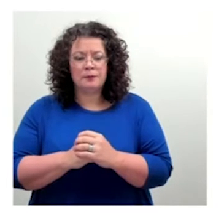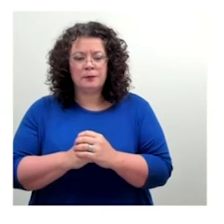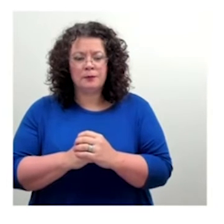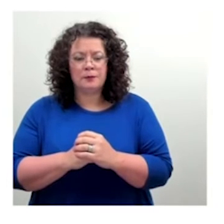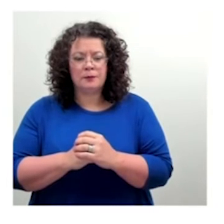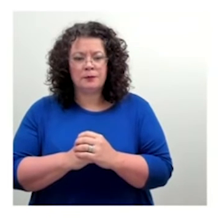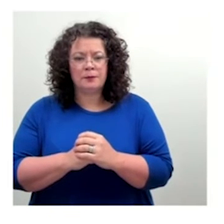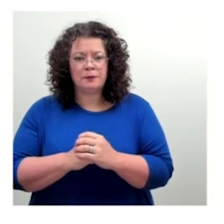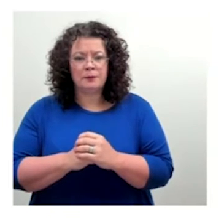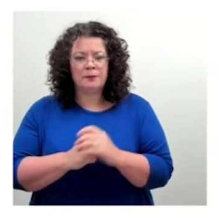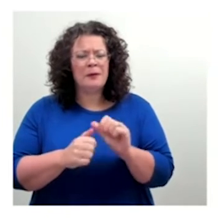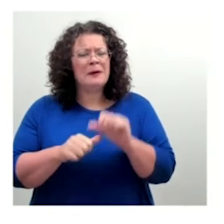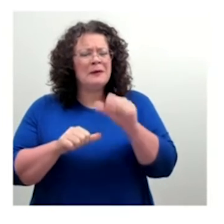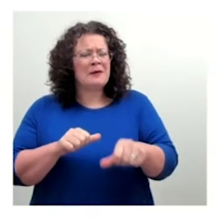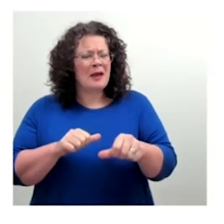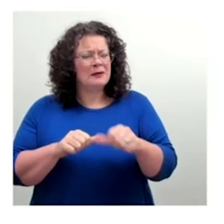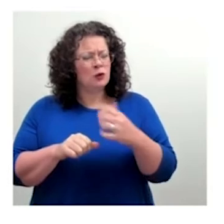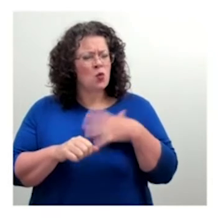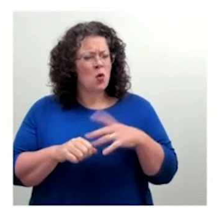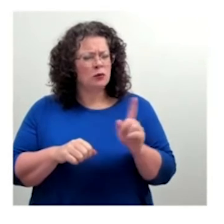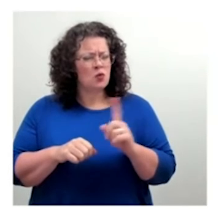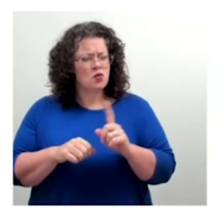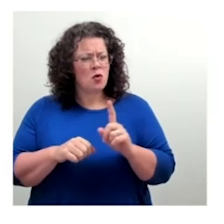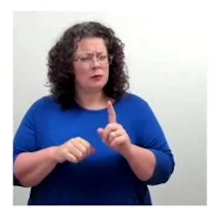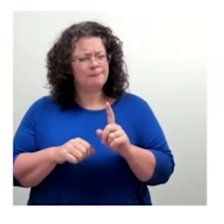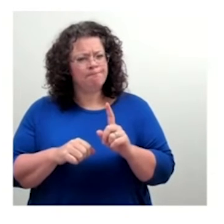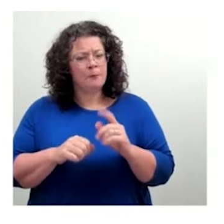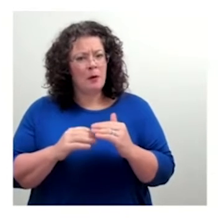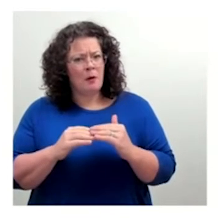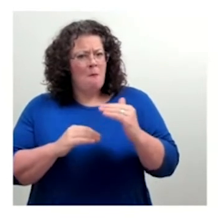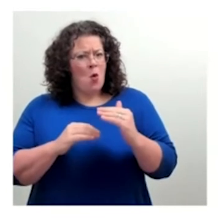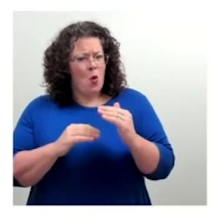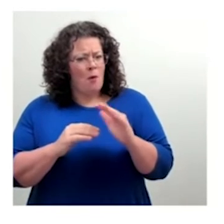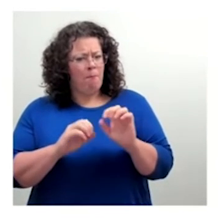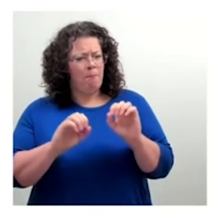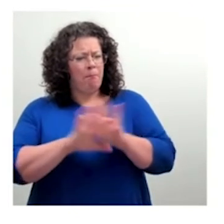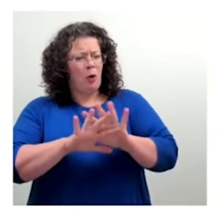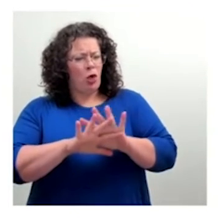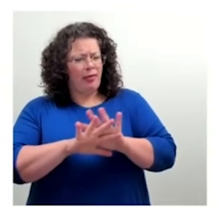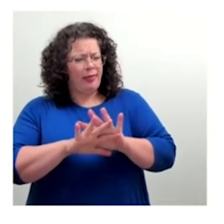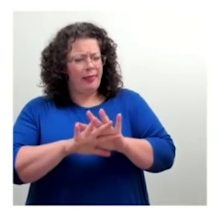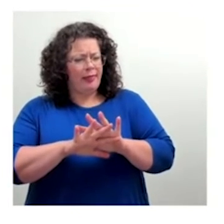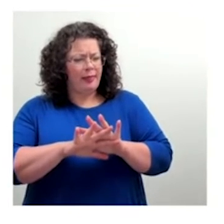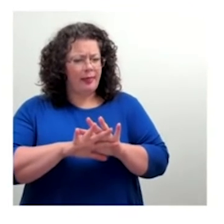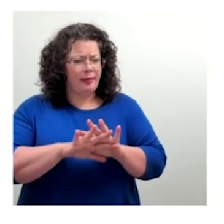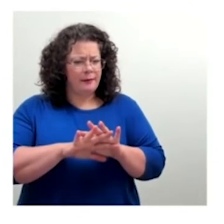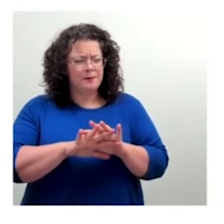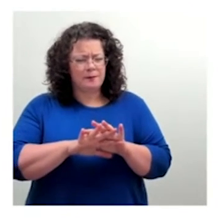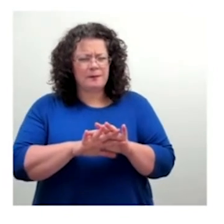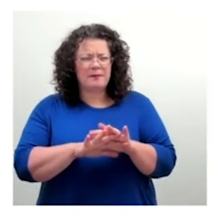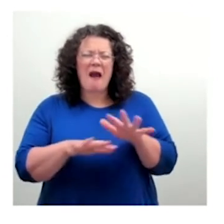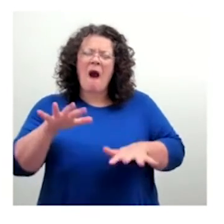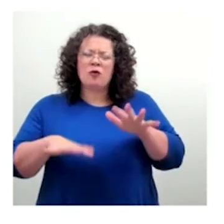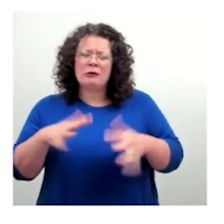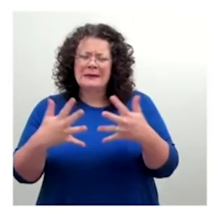vision ability, so let's say 50th percentile, easily see it if they had an iPhone 8 Plus? So this is your kind of your median level person on your